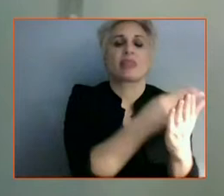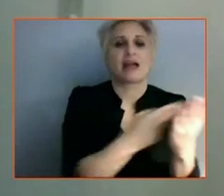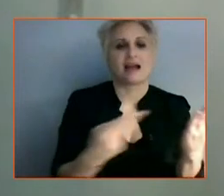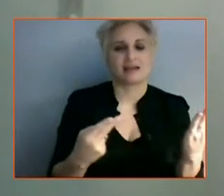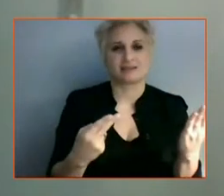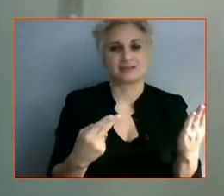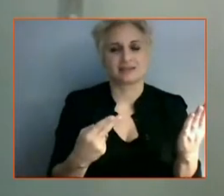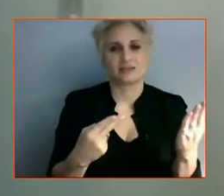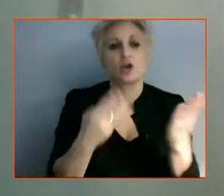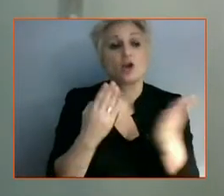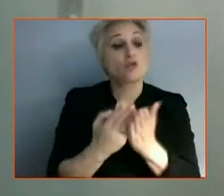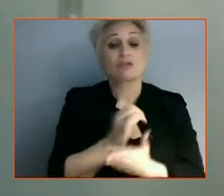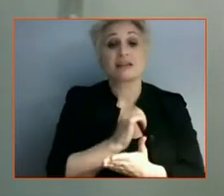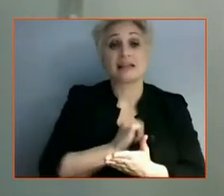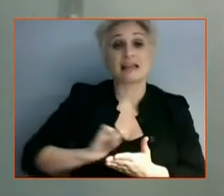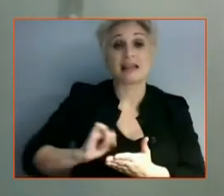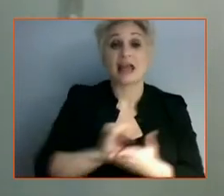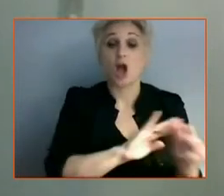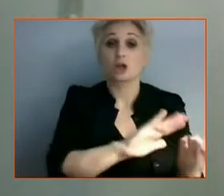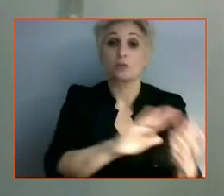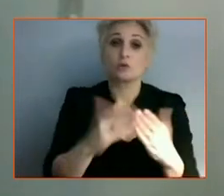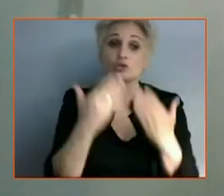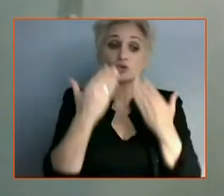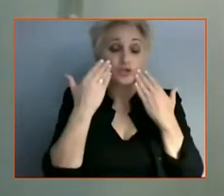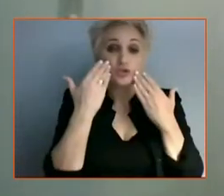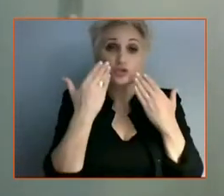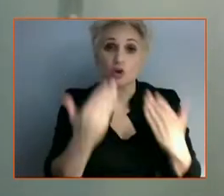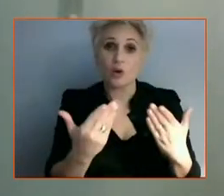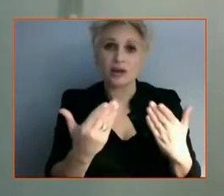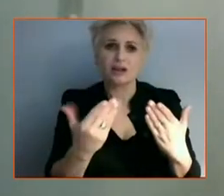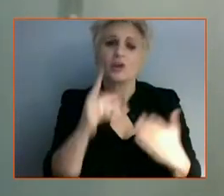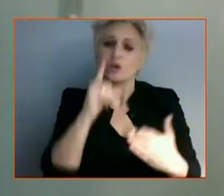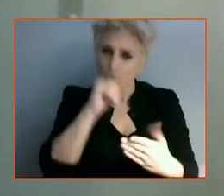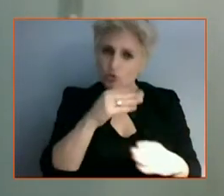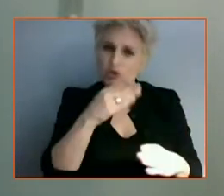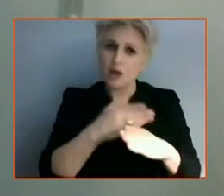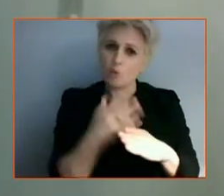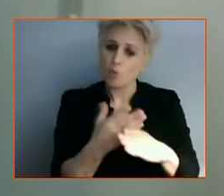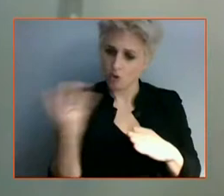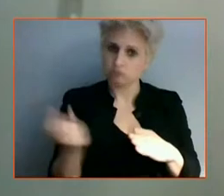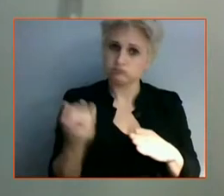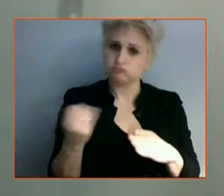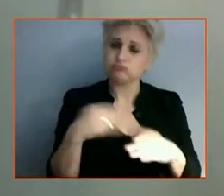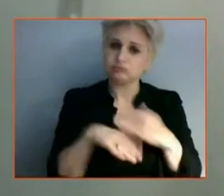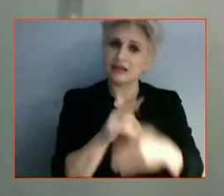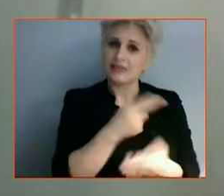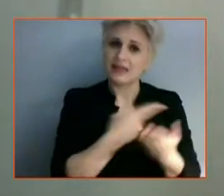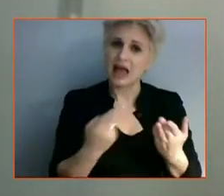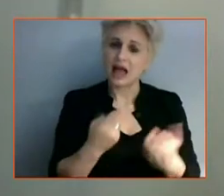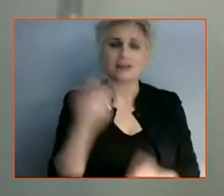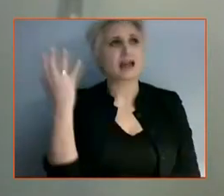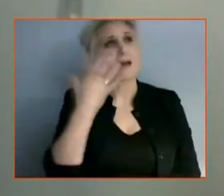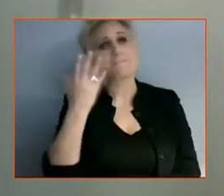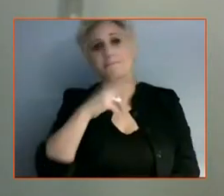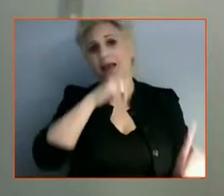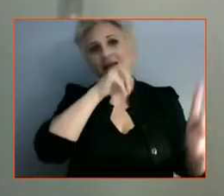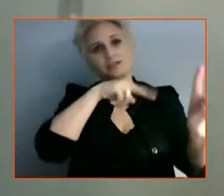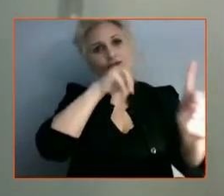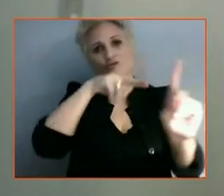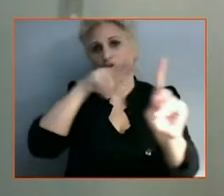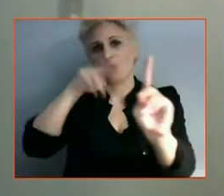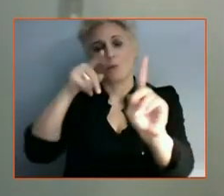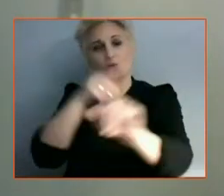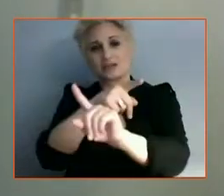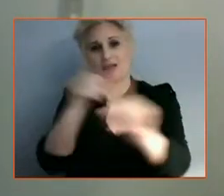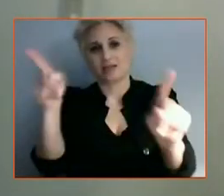know that actually there is a pathway to working in the arts. There are wonderful role models who have done it. We've announced already that